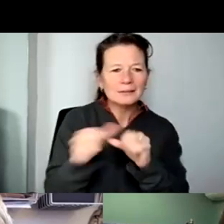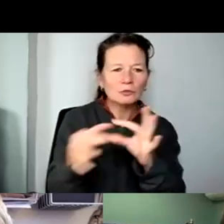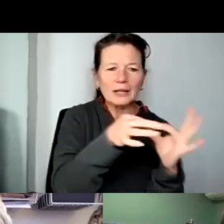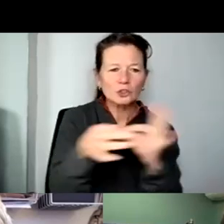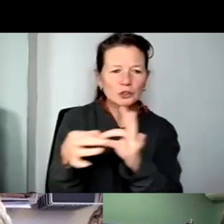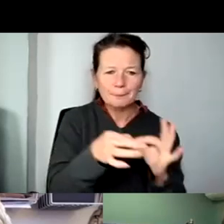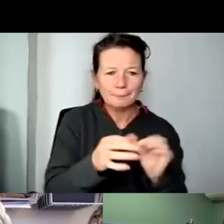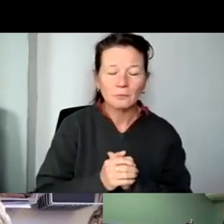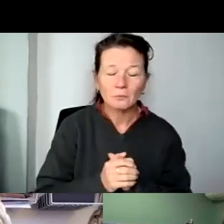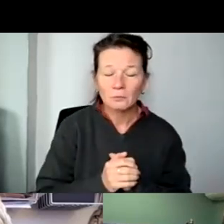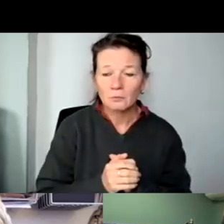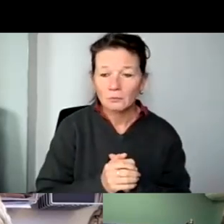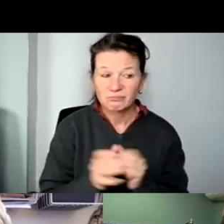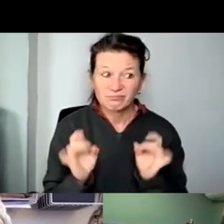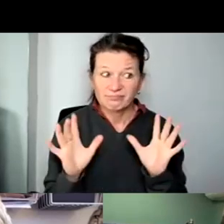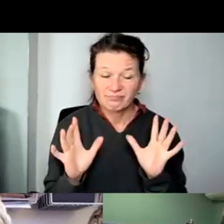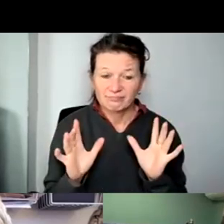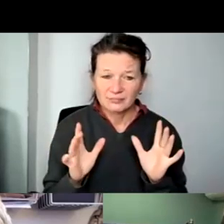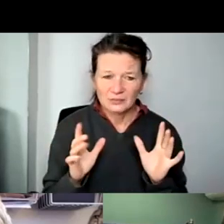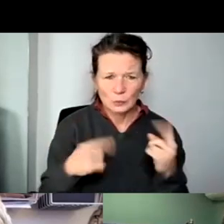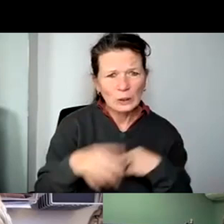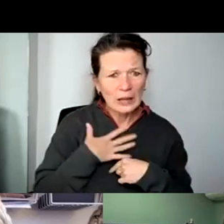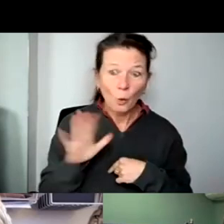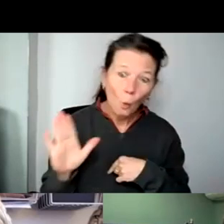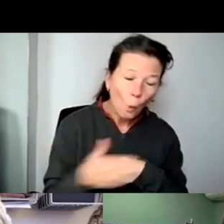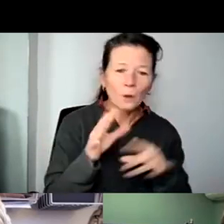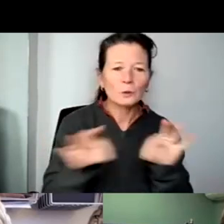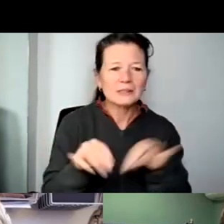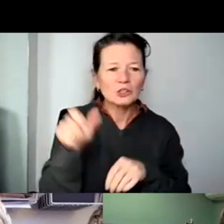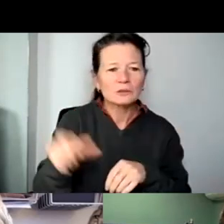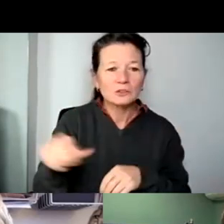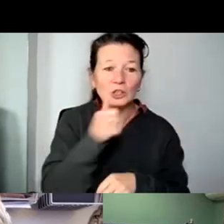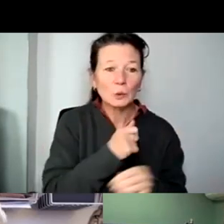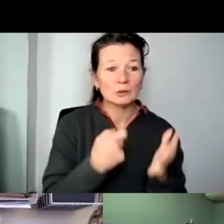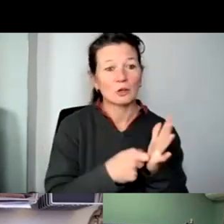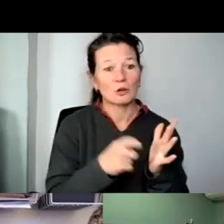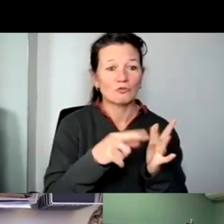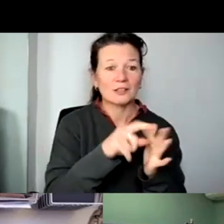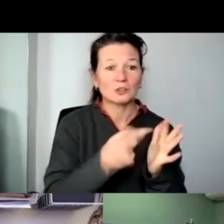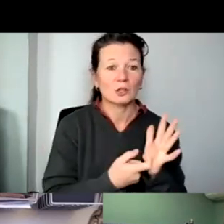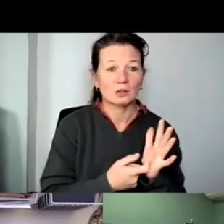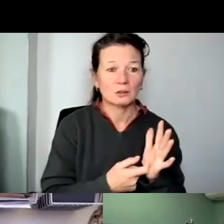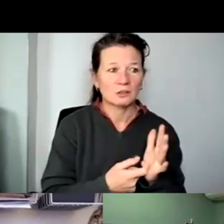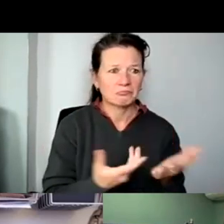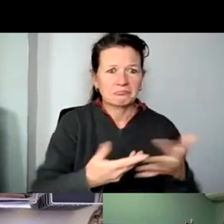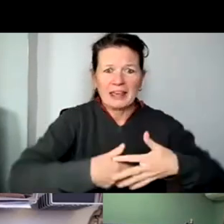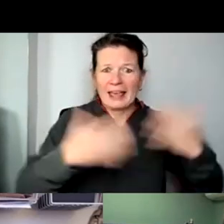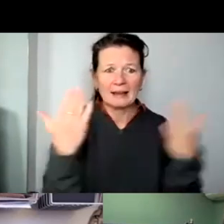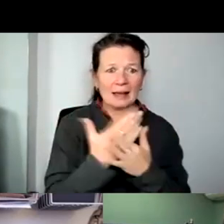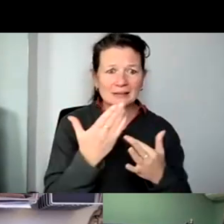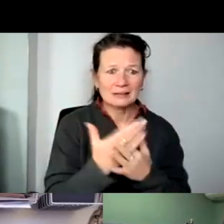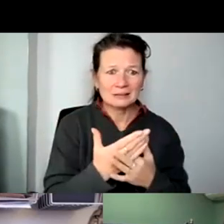And yeah, we'd also like all musicians to use them, because access, you know, the needs we think are